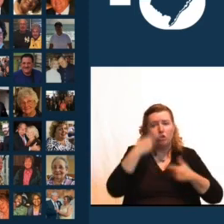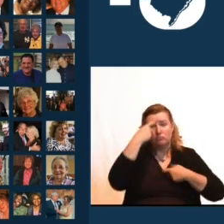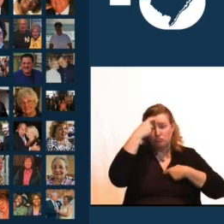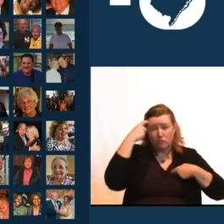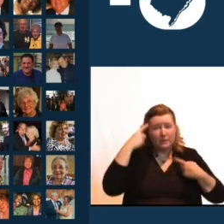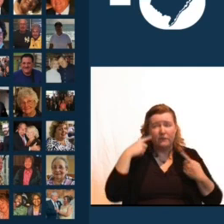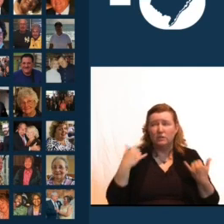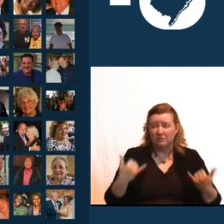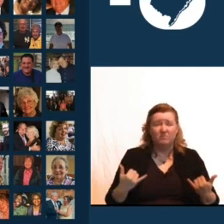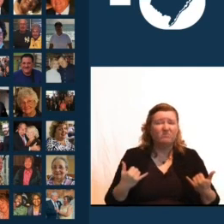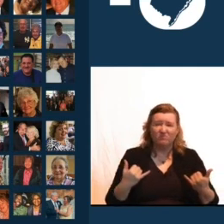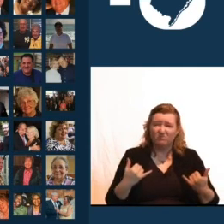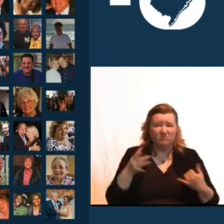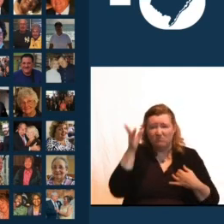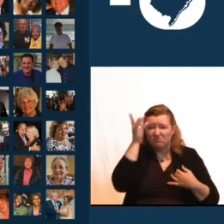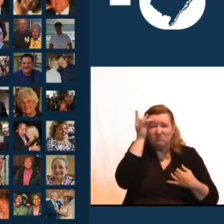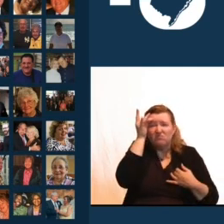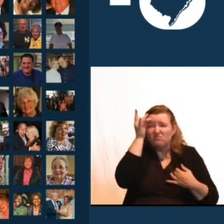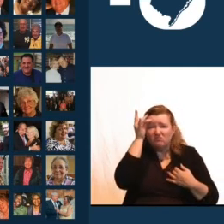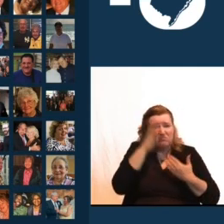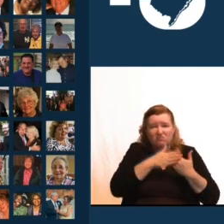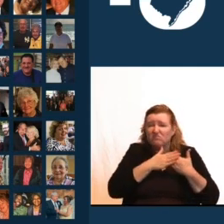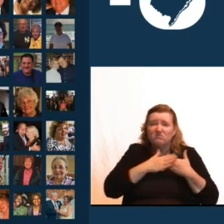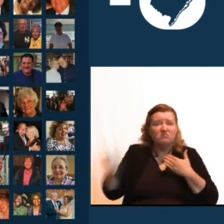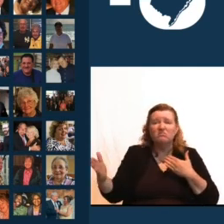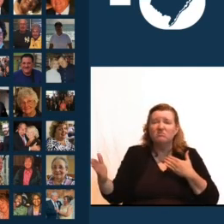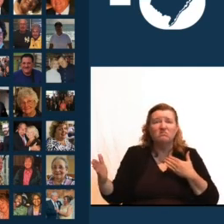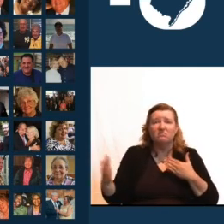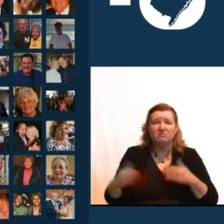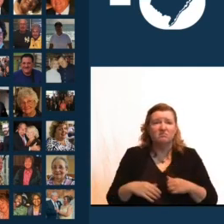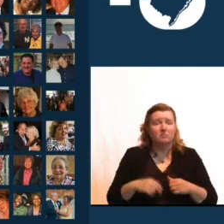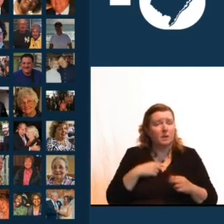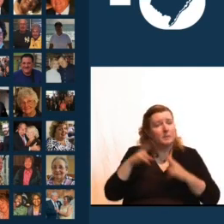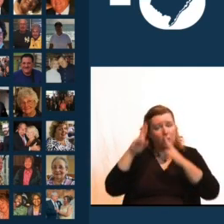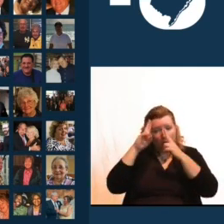every single one. Hard to believe.